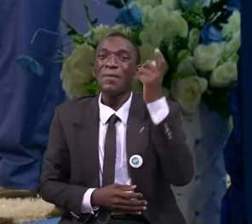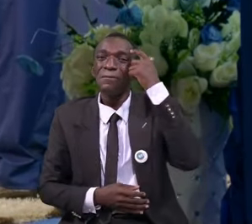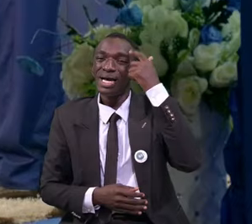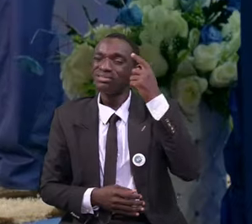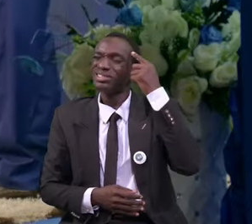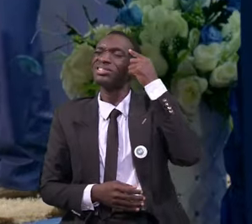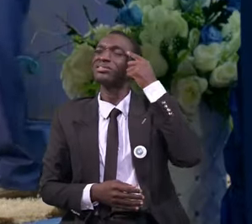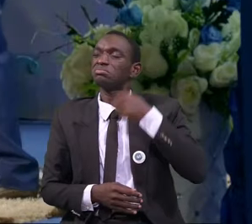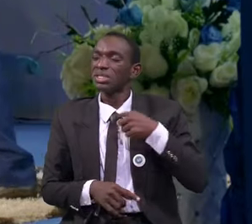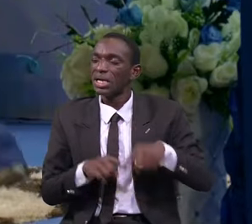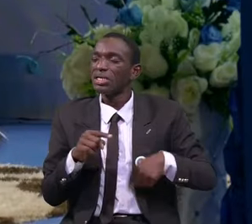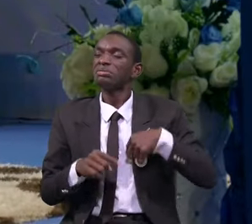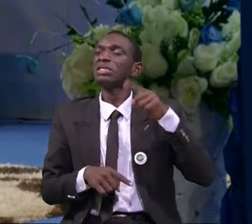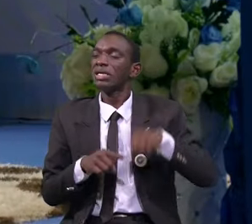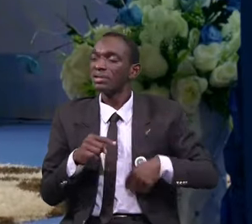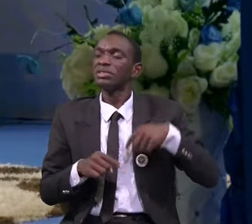arose.